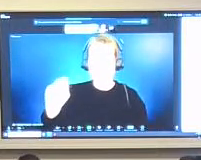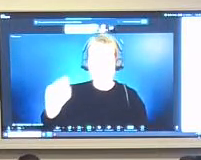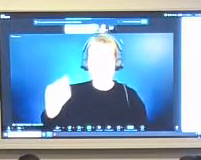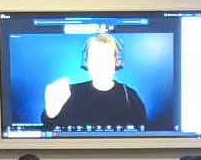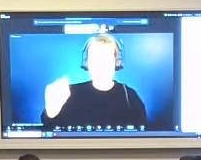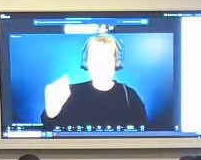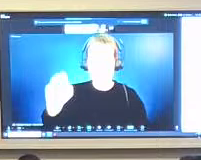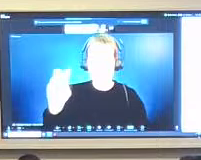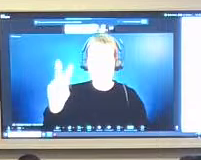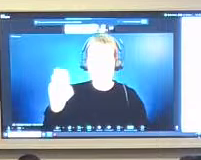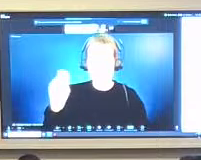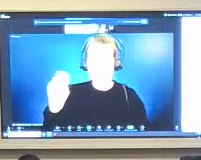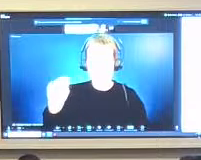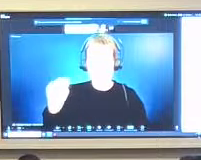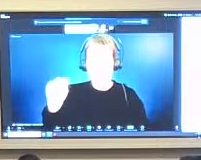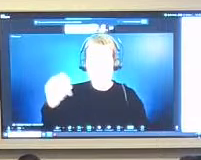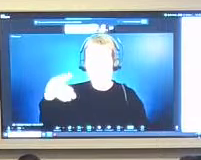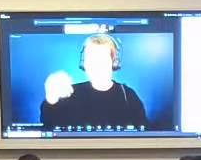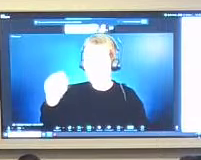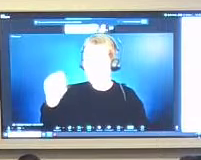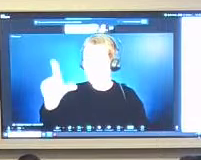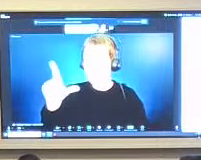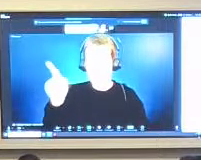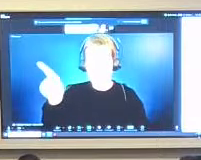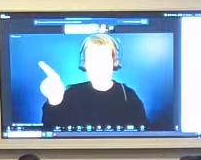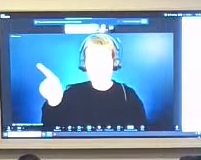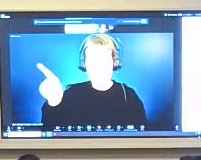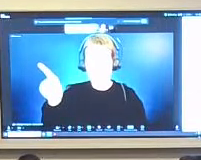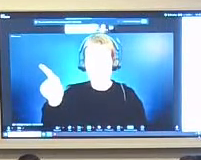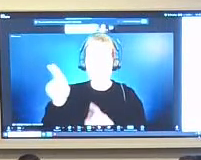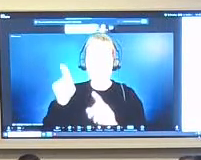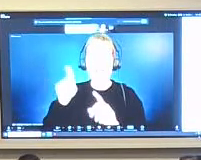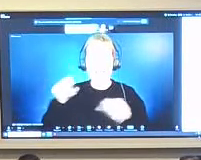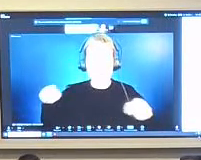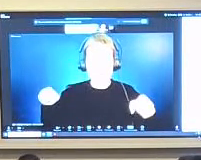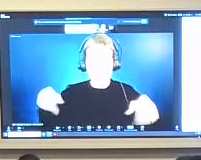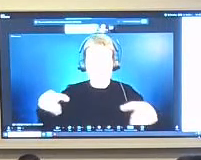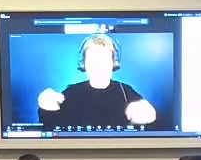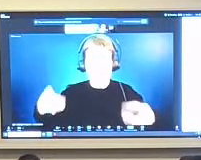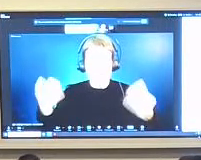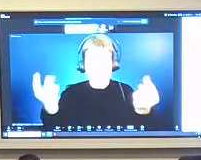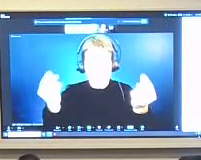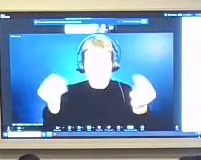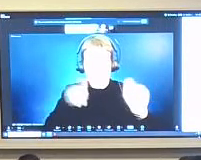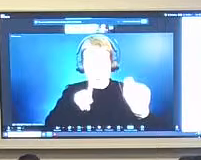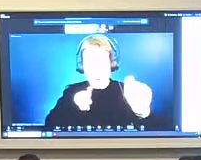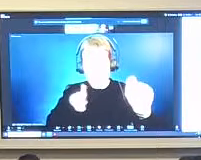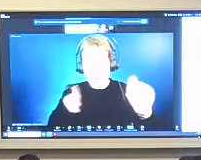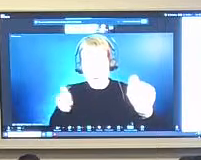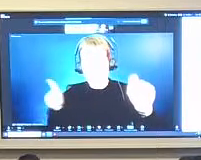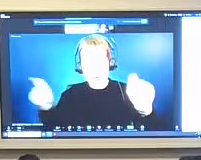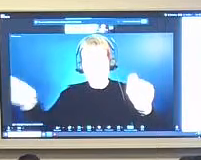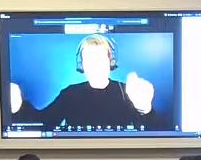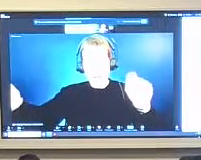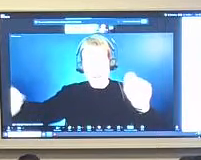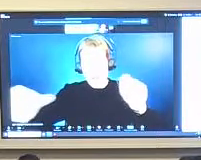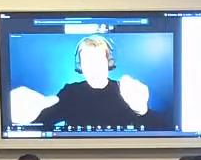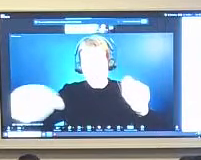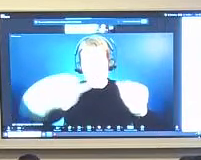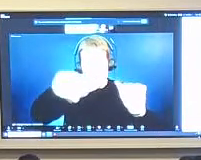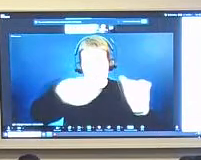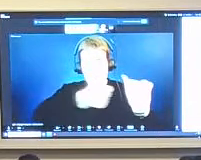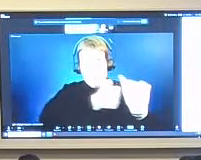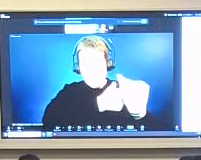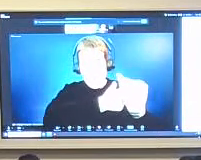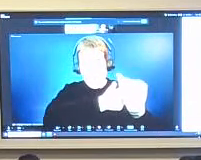have to go around to the back side of the building. Somebody has to come out there, unlock the gate, open the gate, and then you have to